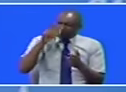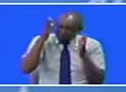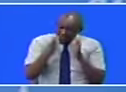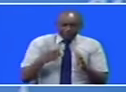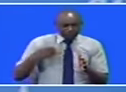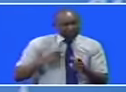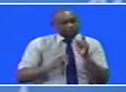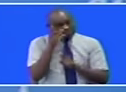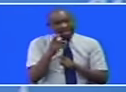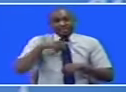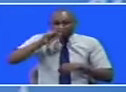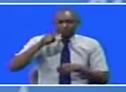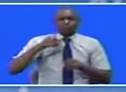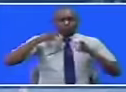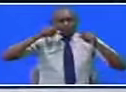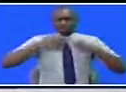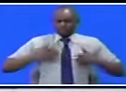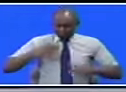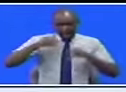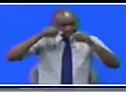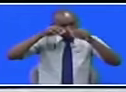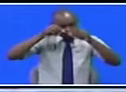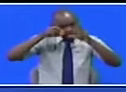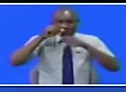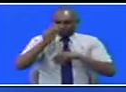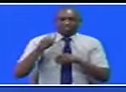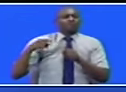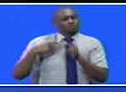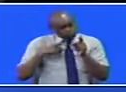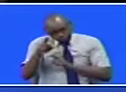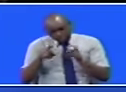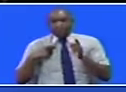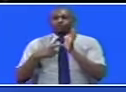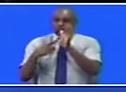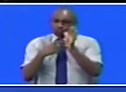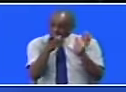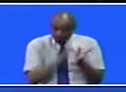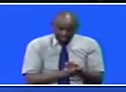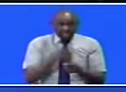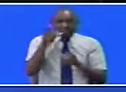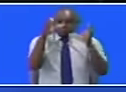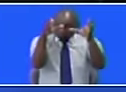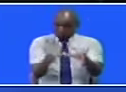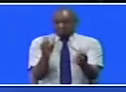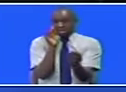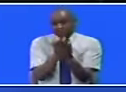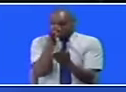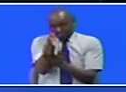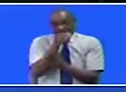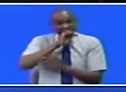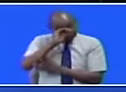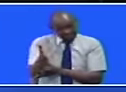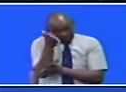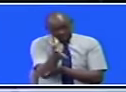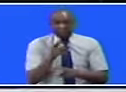island-wide journey, reaching the cradle of his revolution for a final rally before the burial. The ashes were paraded across the eastern city,